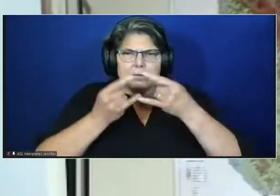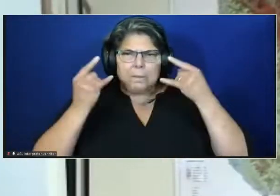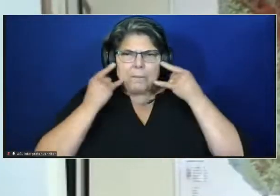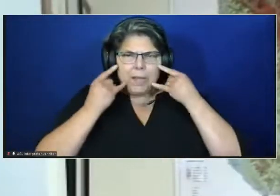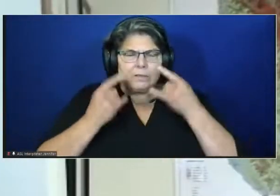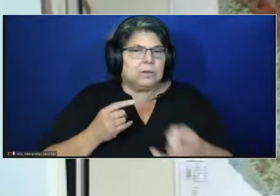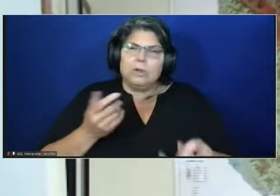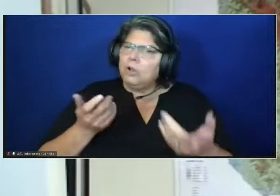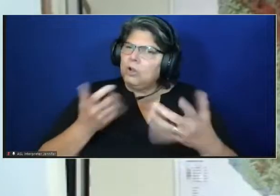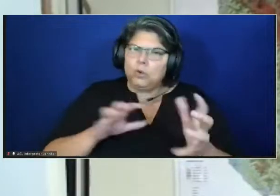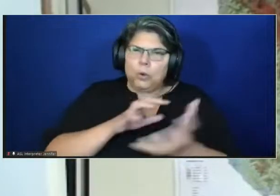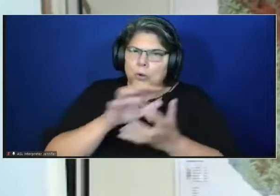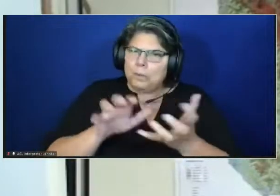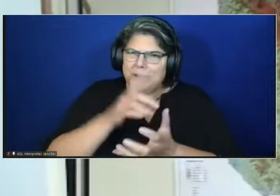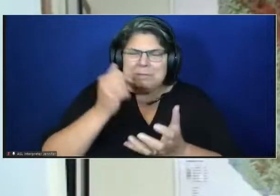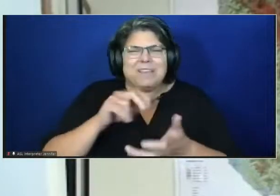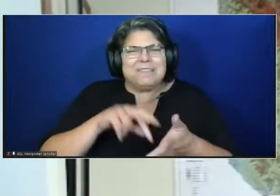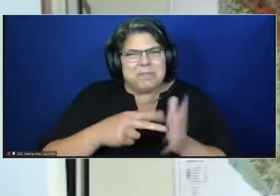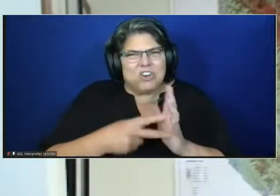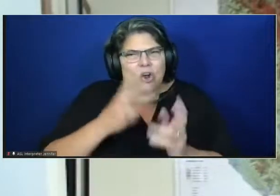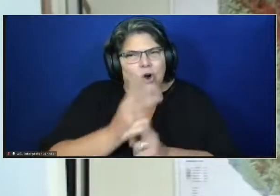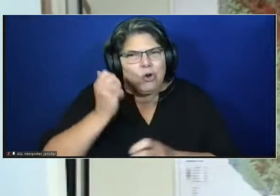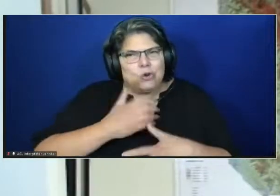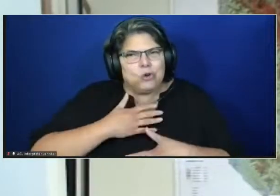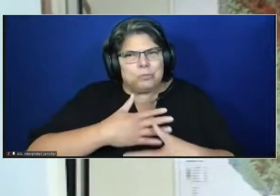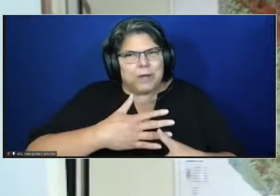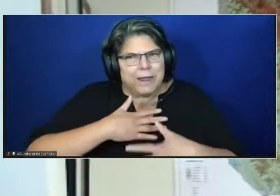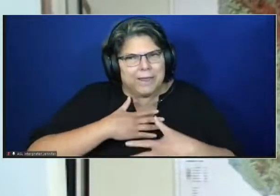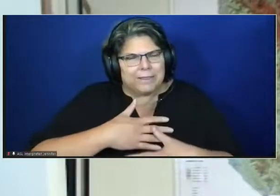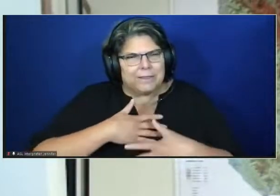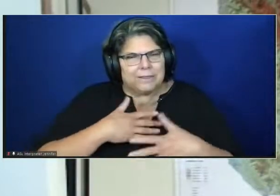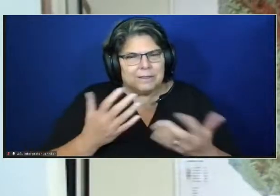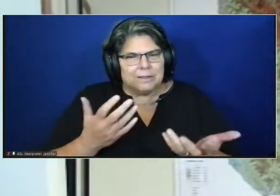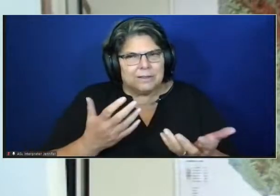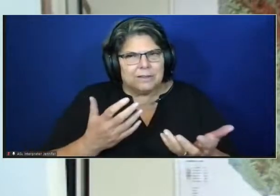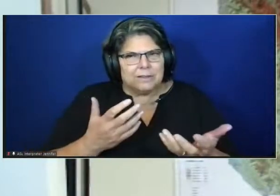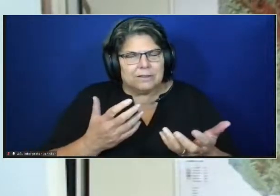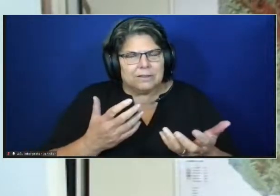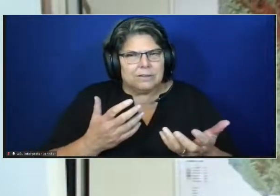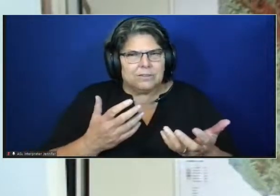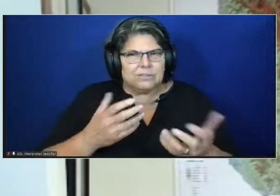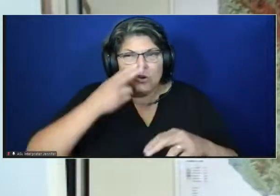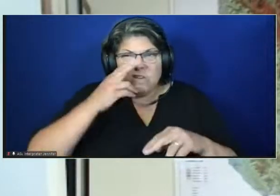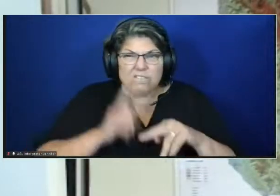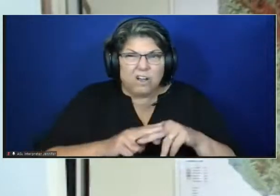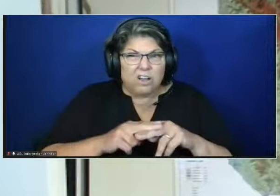masks because of difficulty breathing. And we don't want to mask a decorative mask